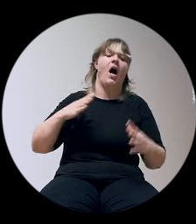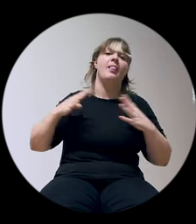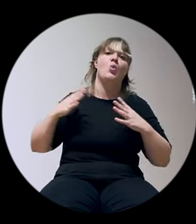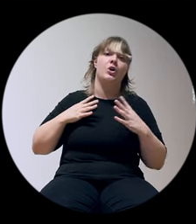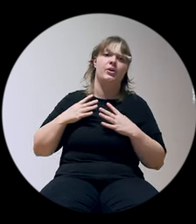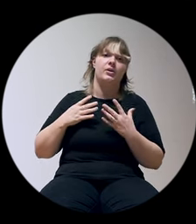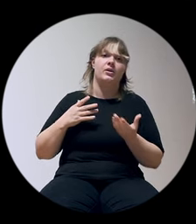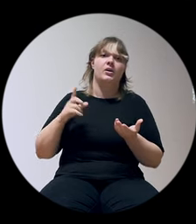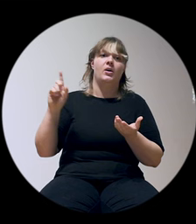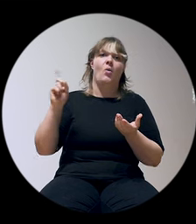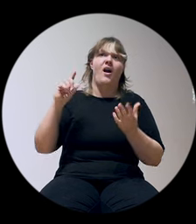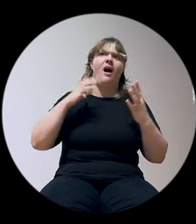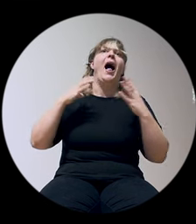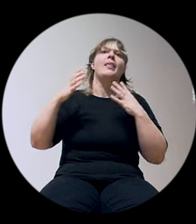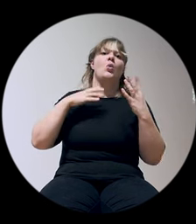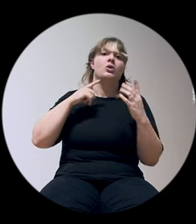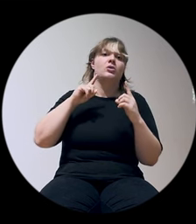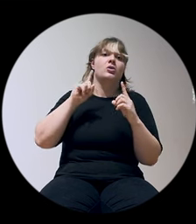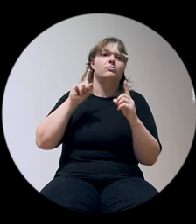and where Hollywood goes to play.